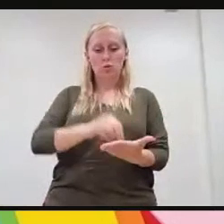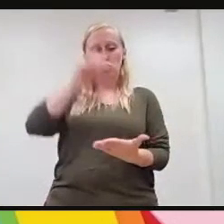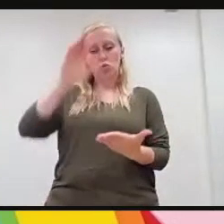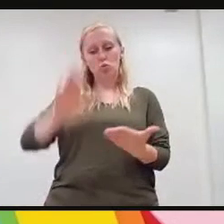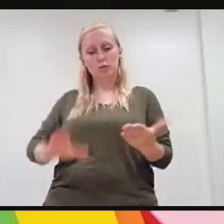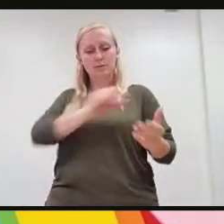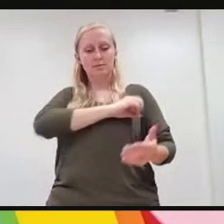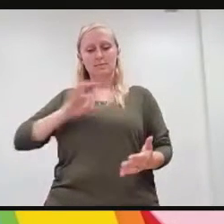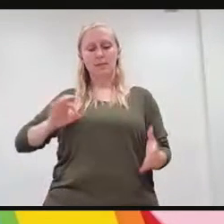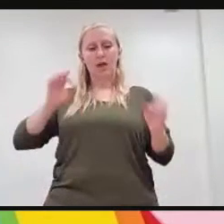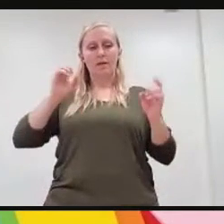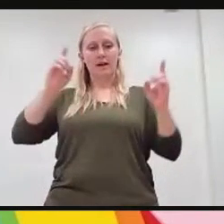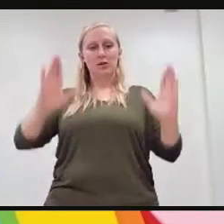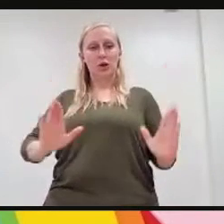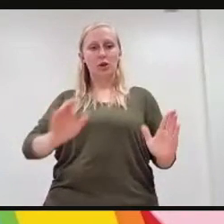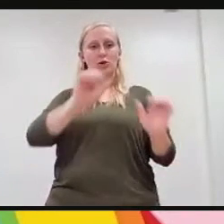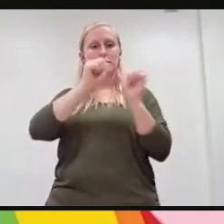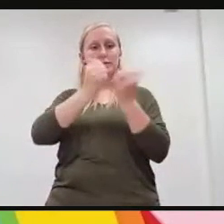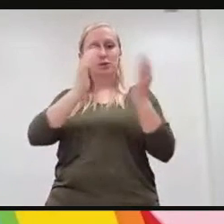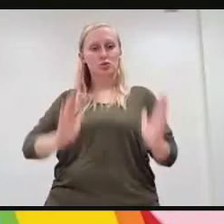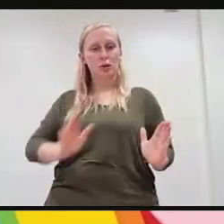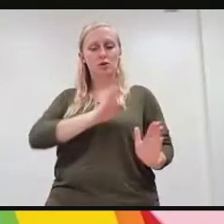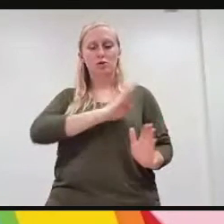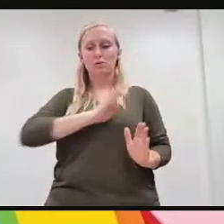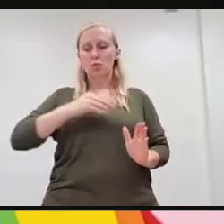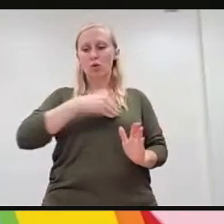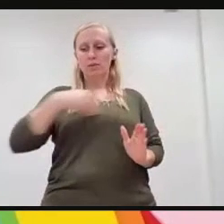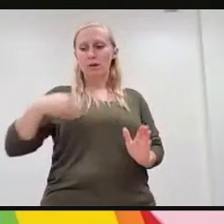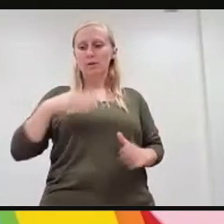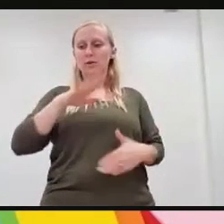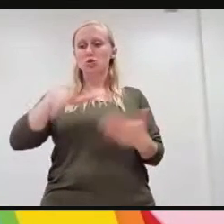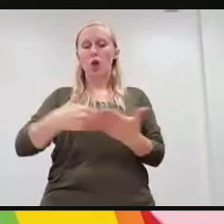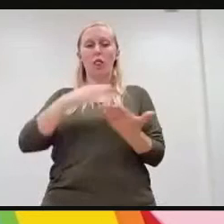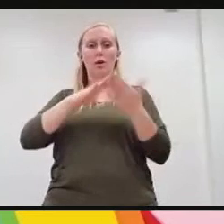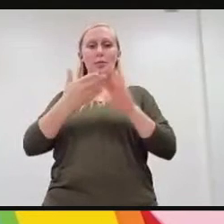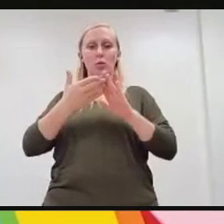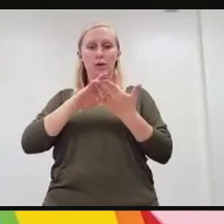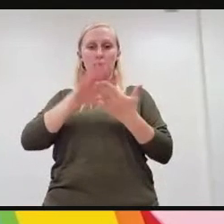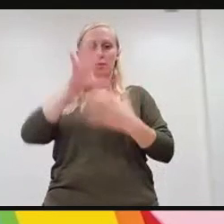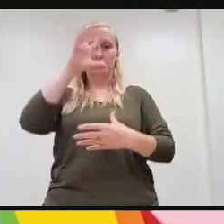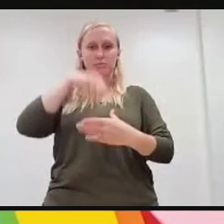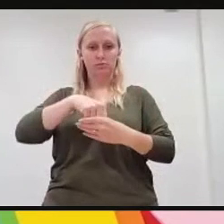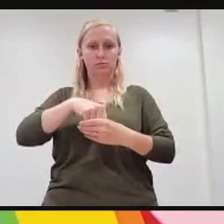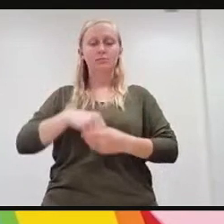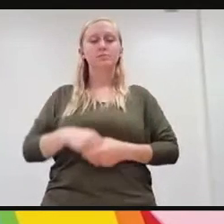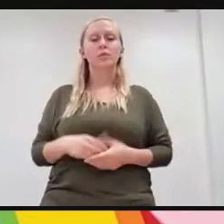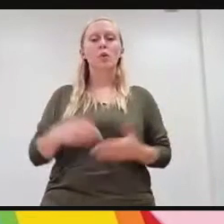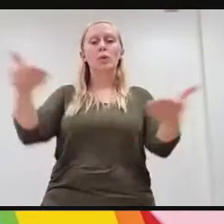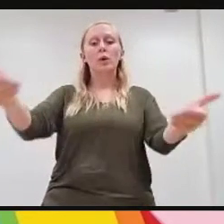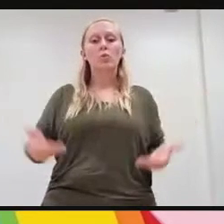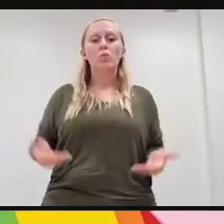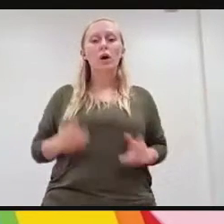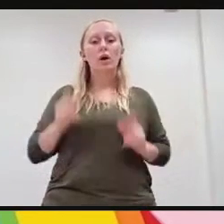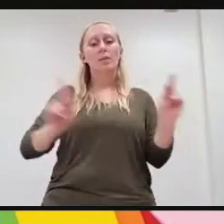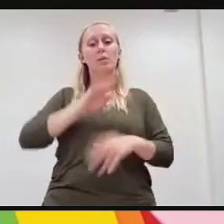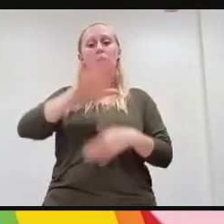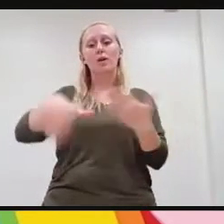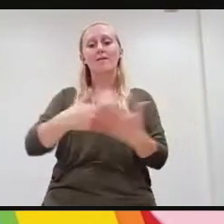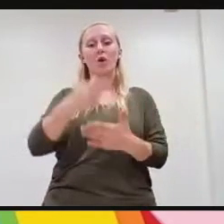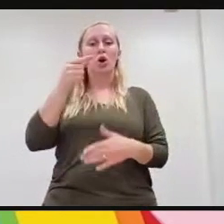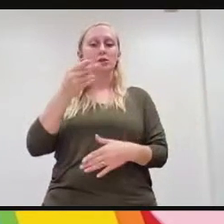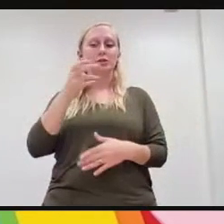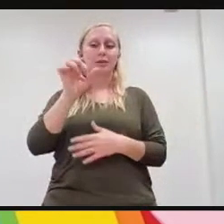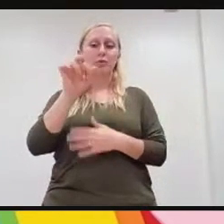staff, educators, administrators, board members, and all community members. We welcome people of all